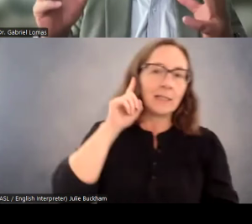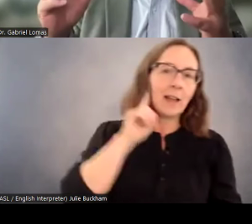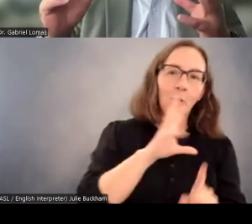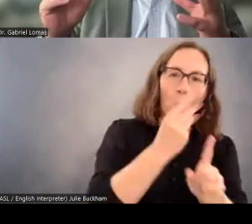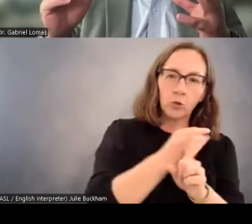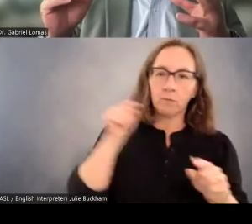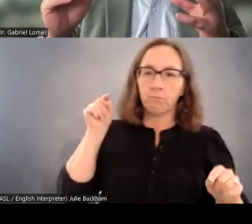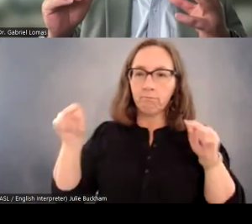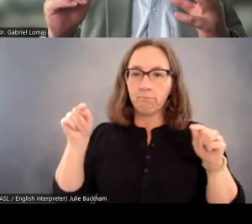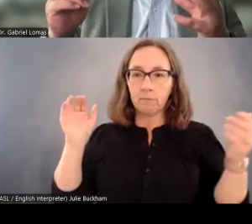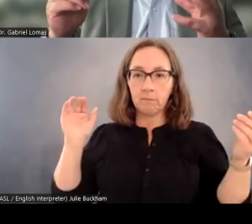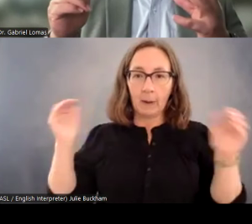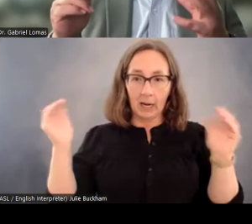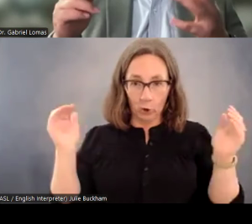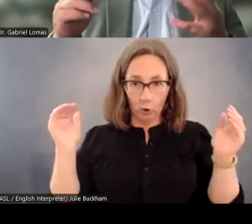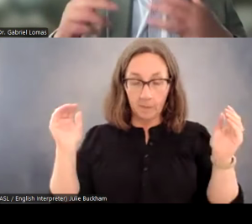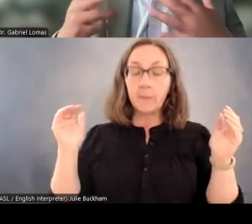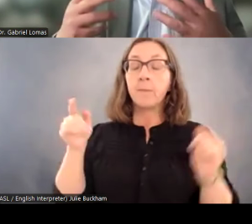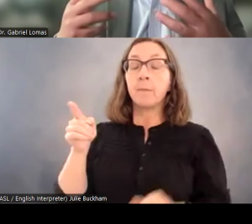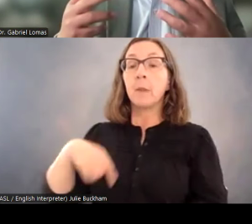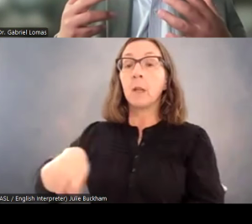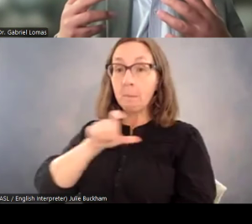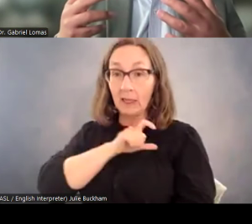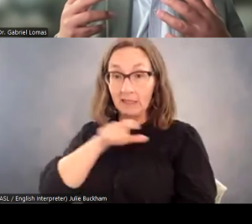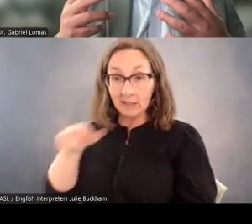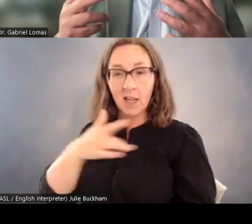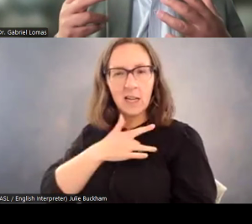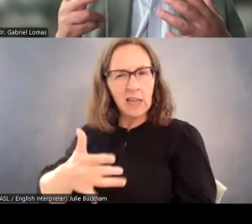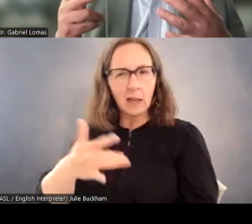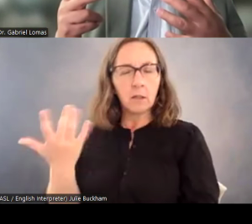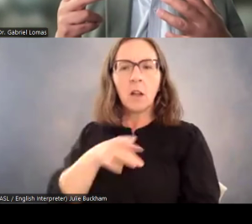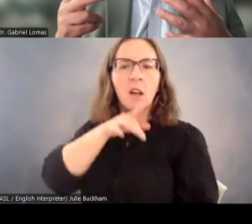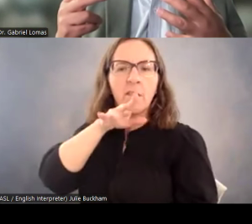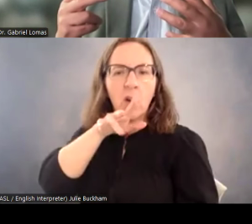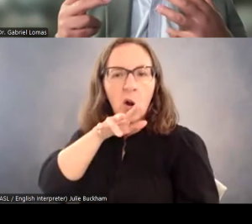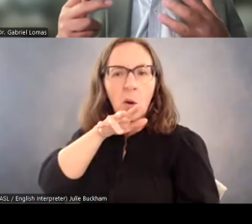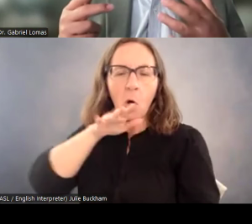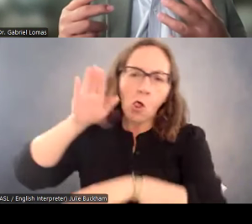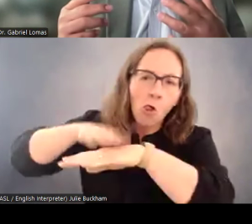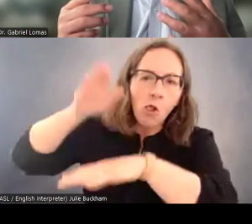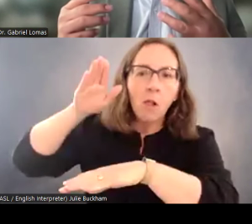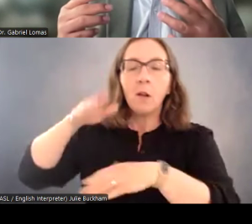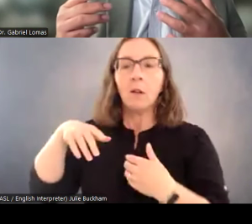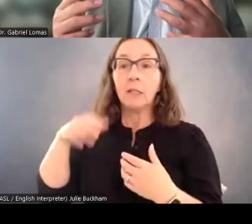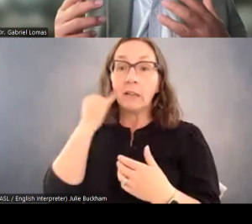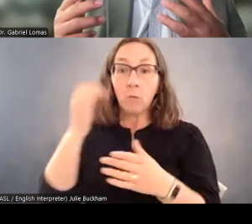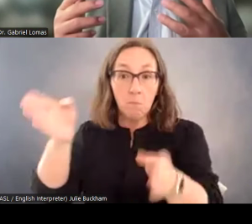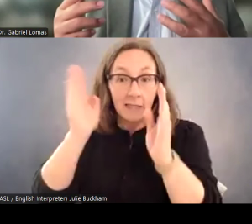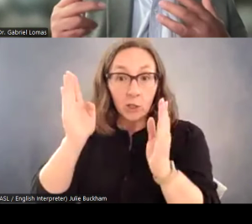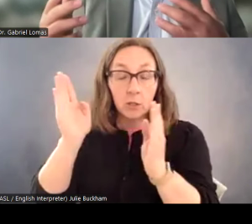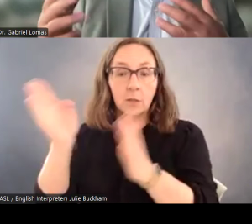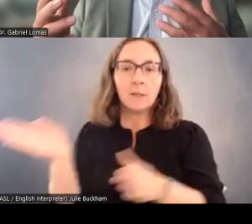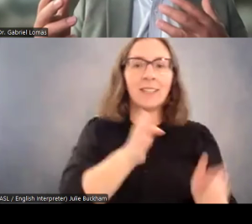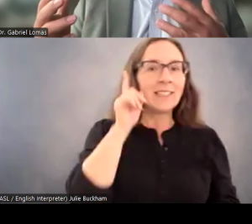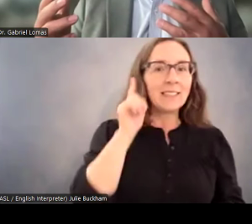think about that police tend to use verbal and audio alerting, to get someone's attention, whereas deaf people